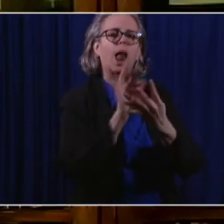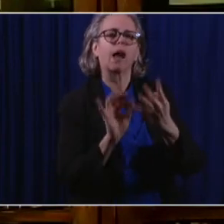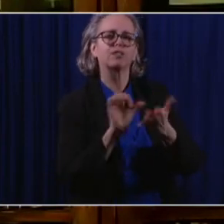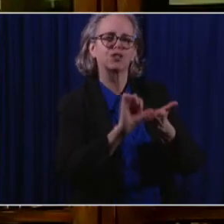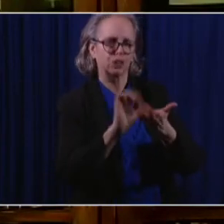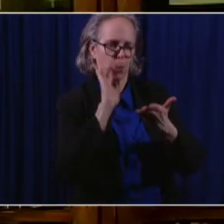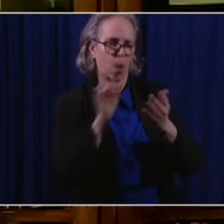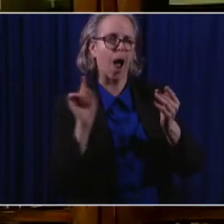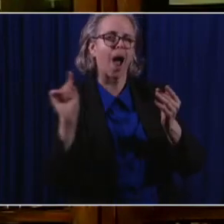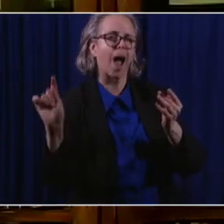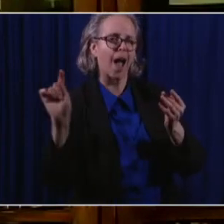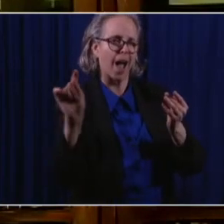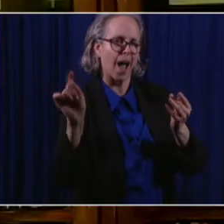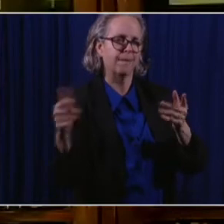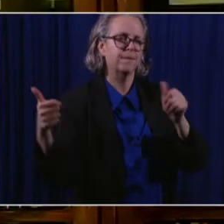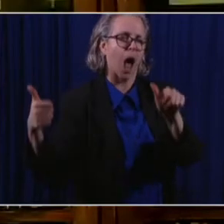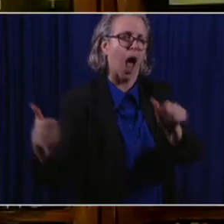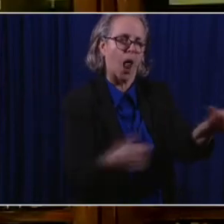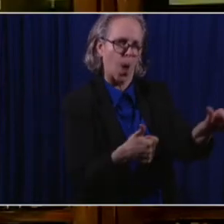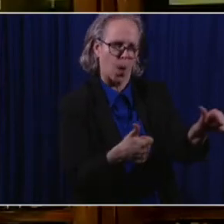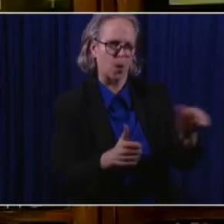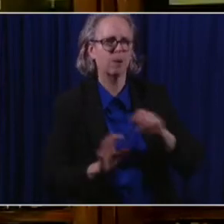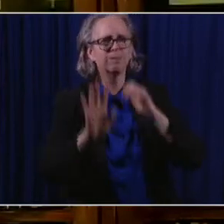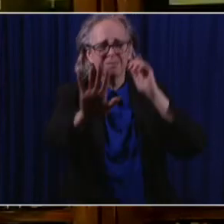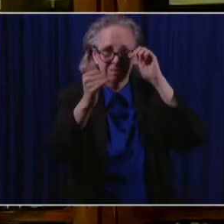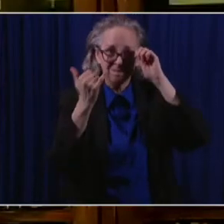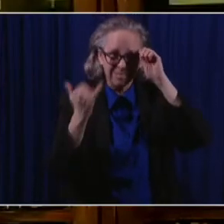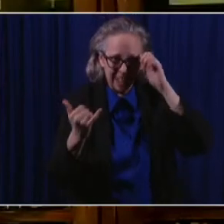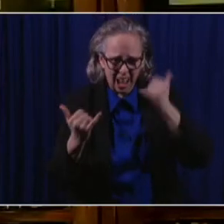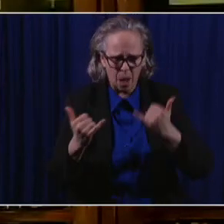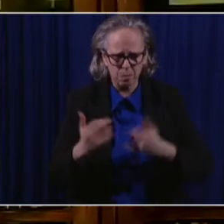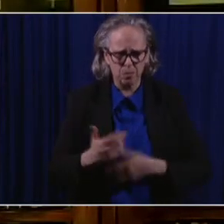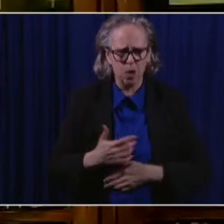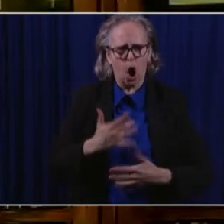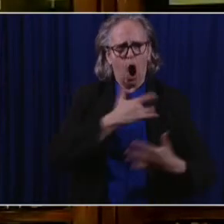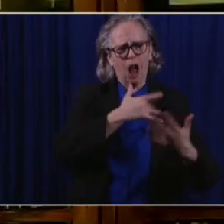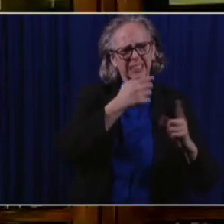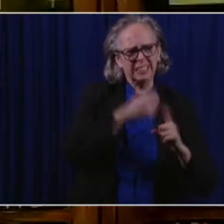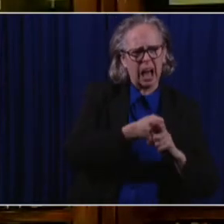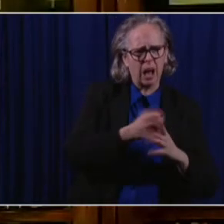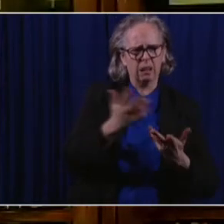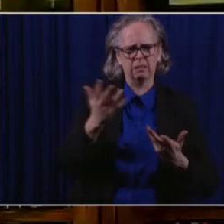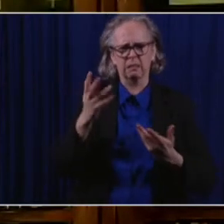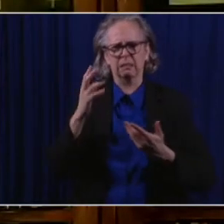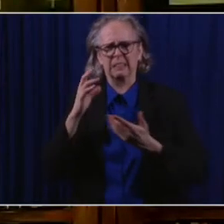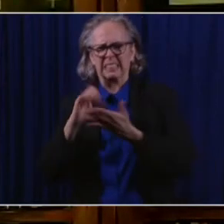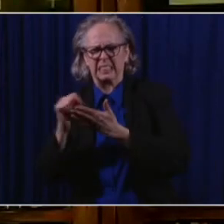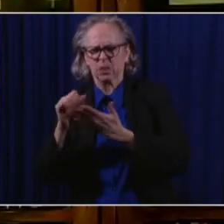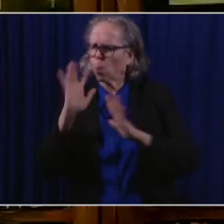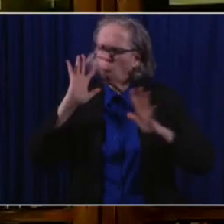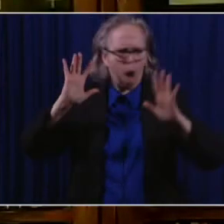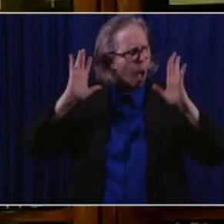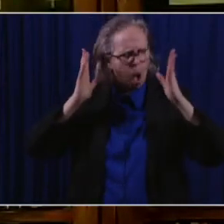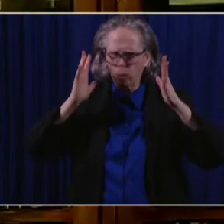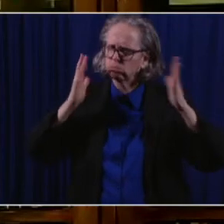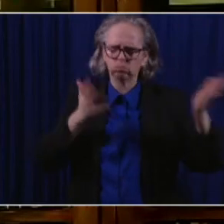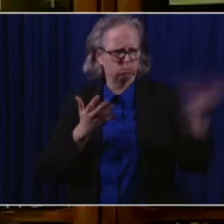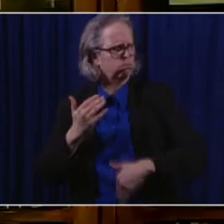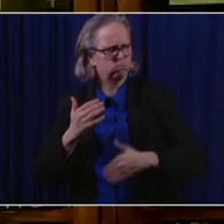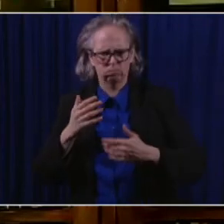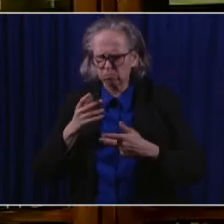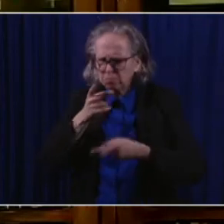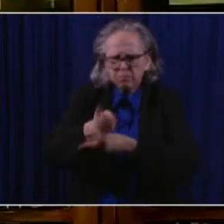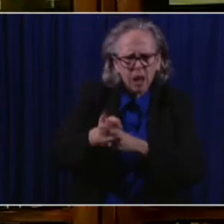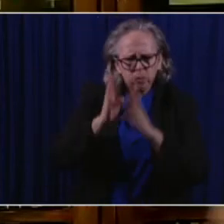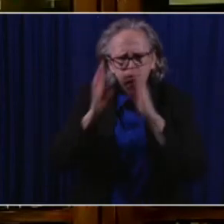we are, as was mentioned earlier, we will keep taking care of heart attacks and strokes as best we can. But for those routine surgeries that can be